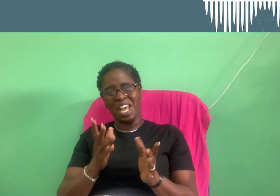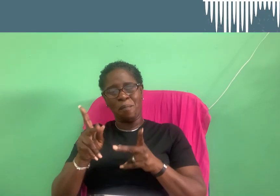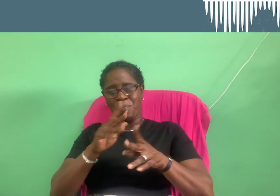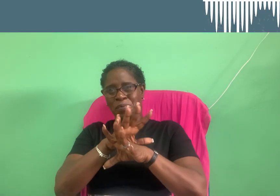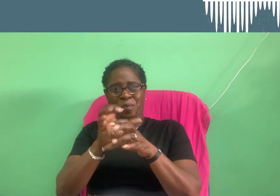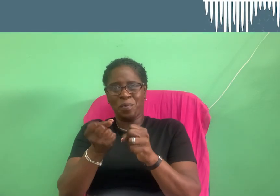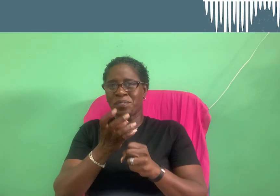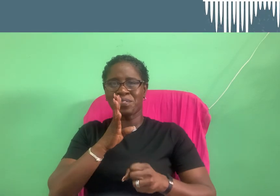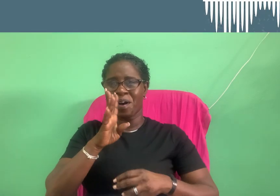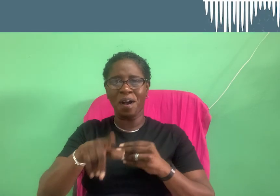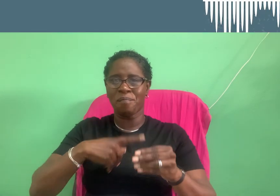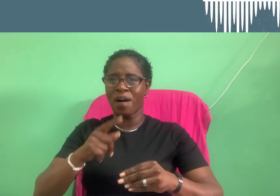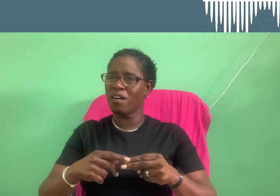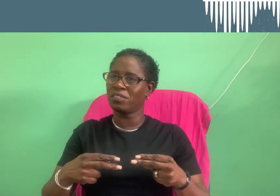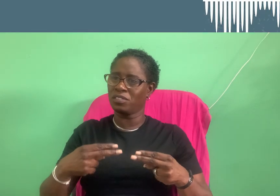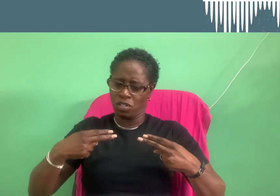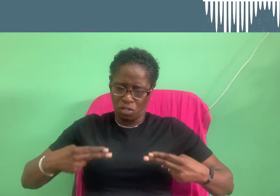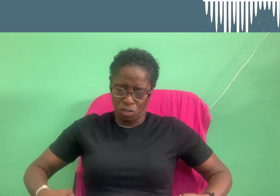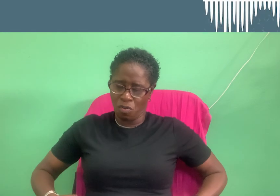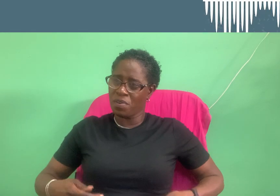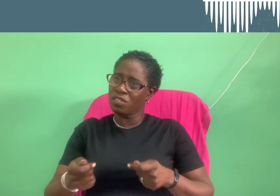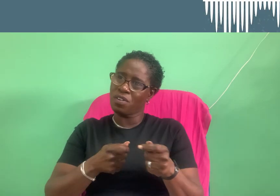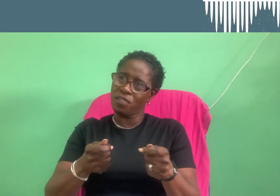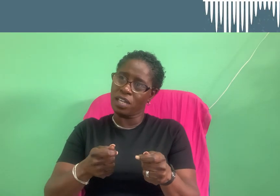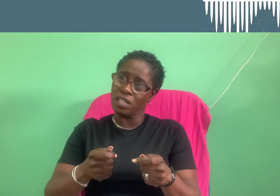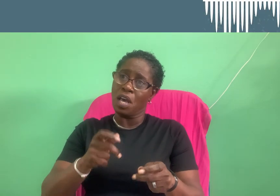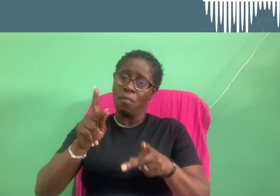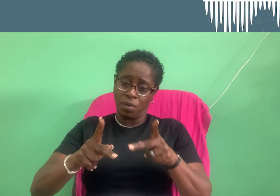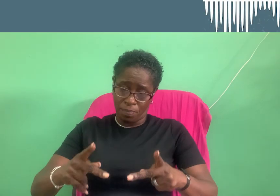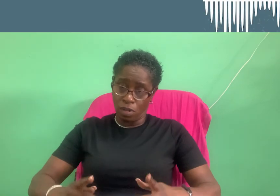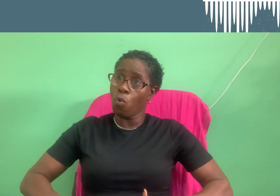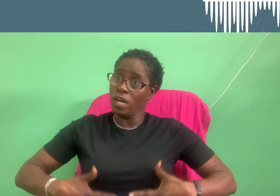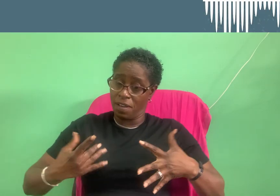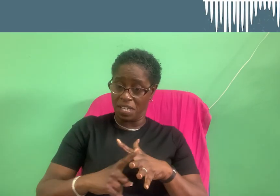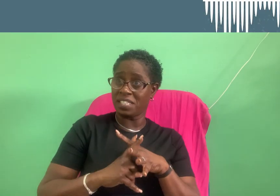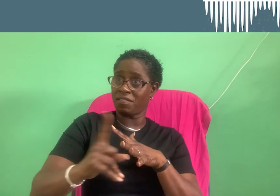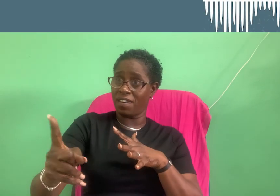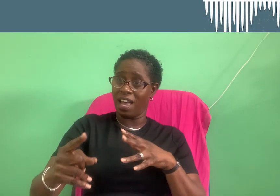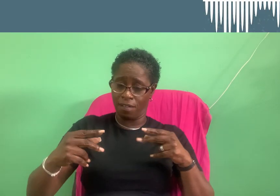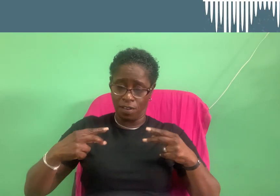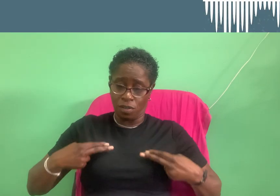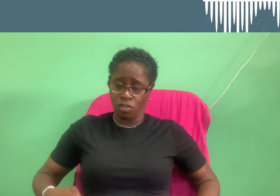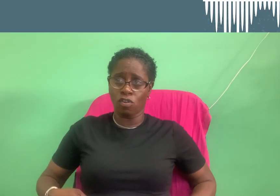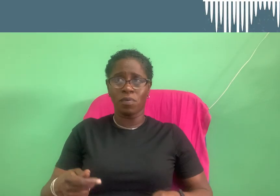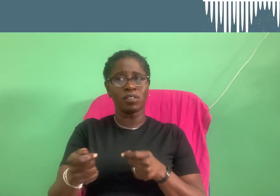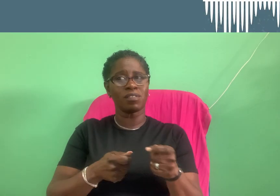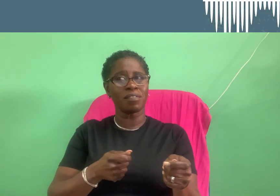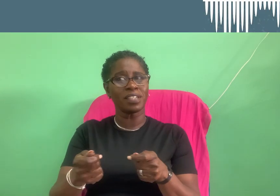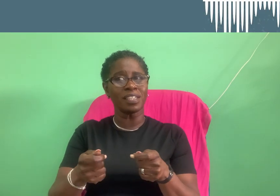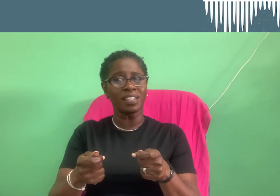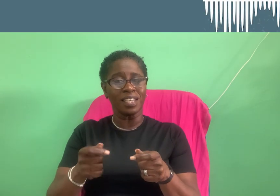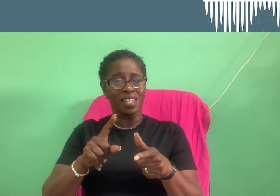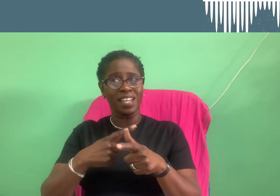you're talking about human trafficking survivors or victims and talking about individuals who have disabilities, you're talking about two